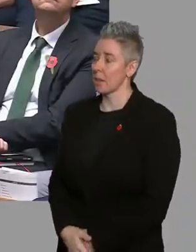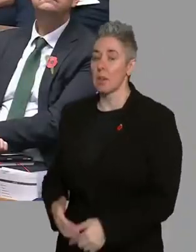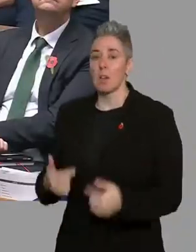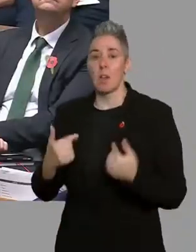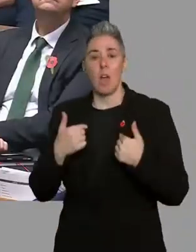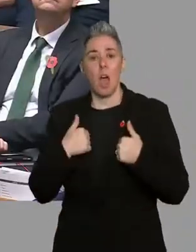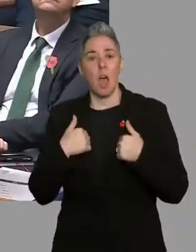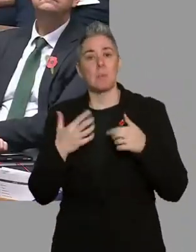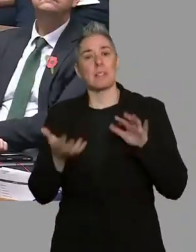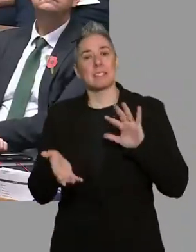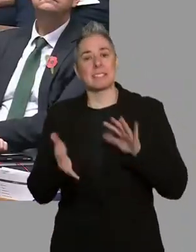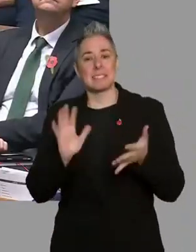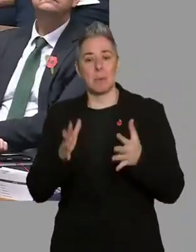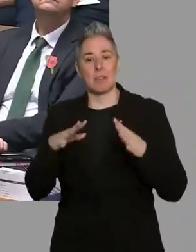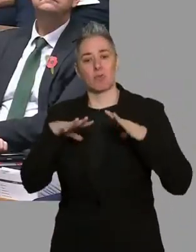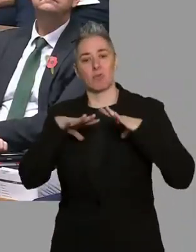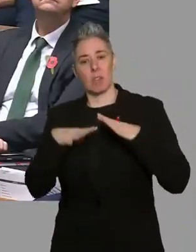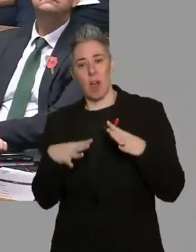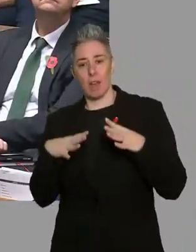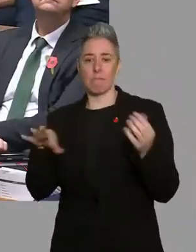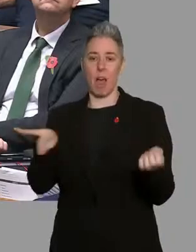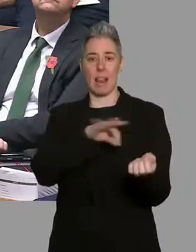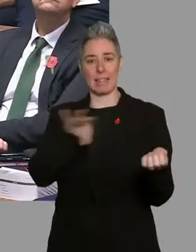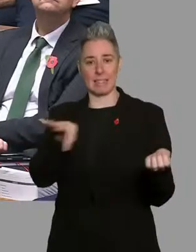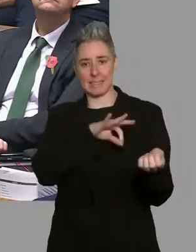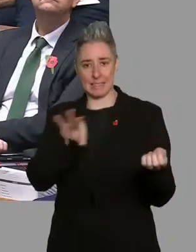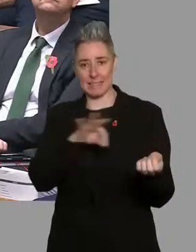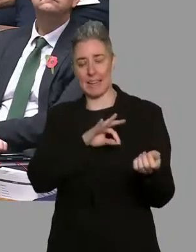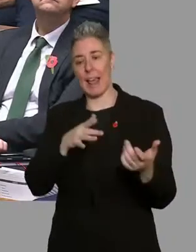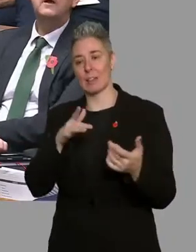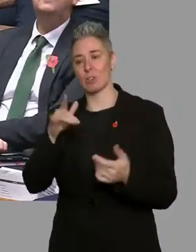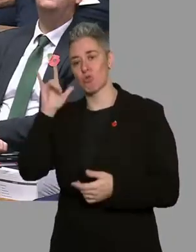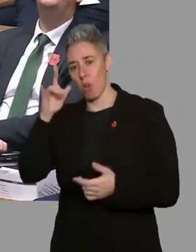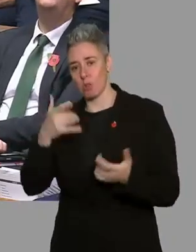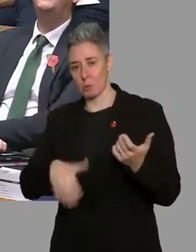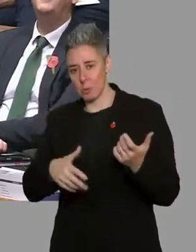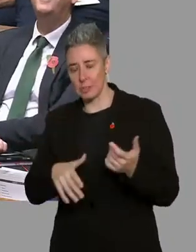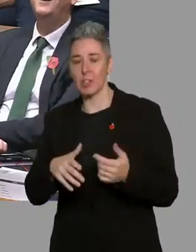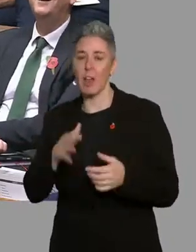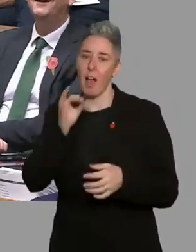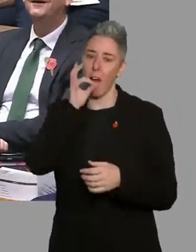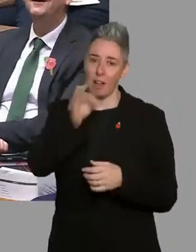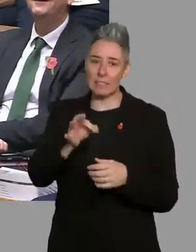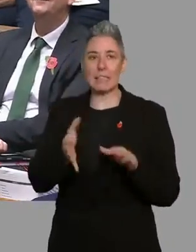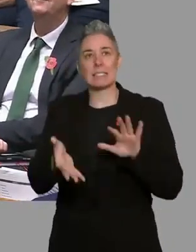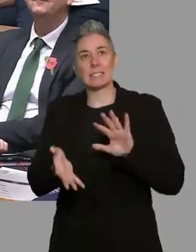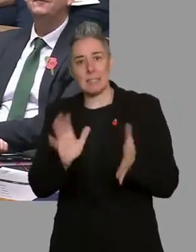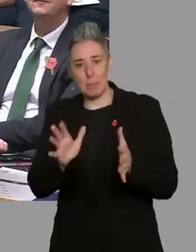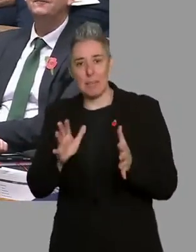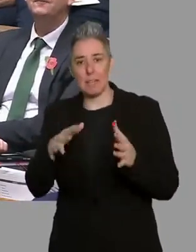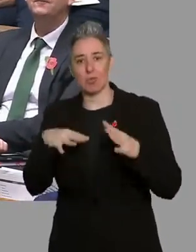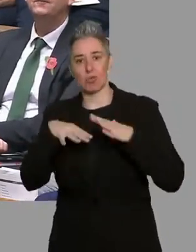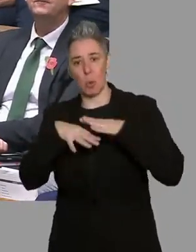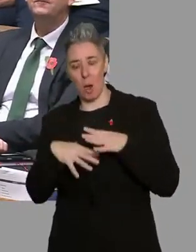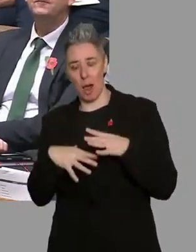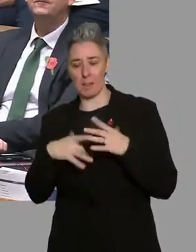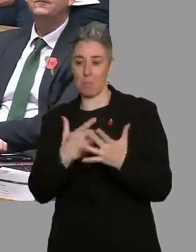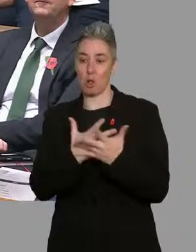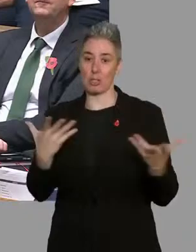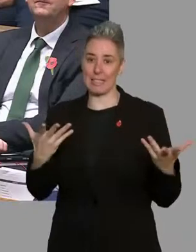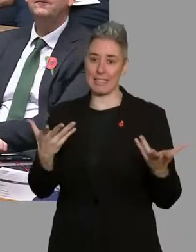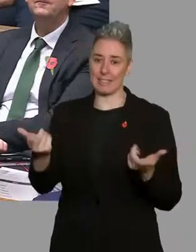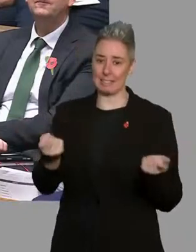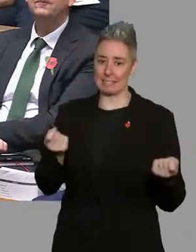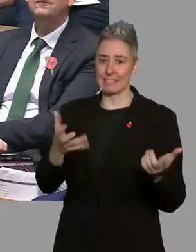and rock musician asking a semi-retired multi-instrumentalist, I feel confident that the Prime Minister shares my belief in